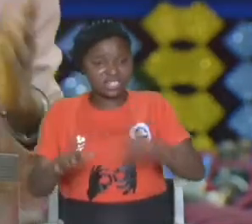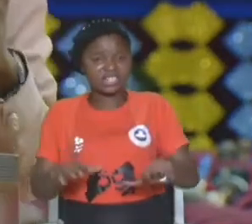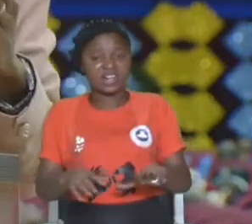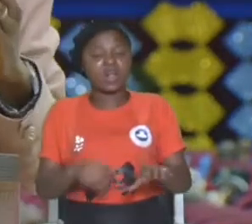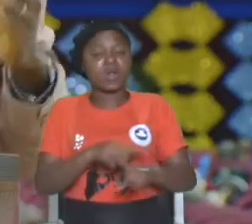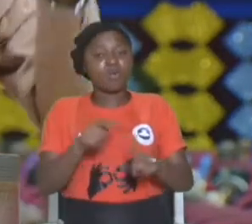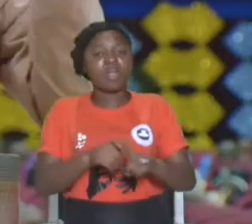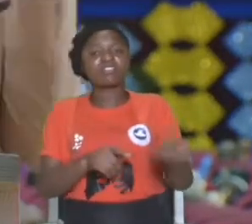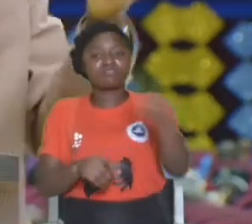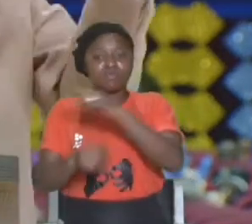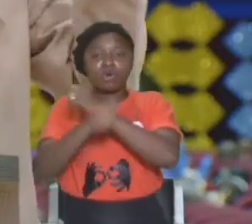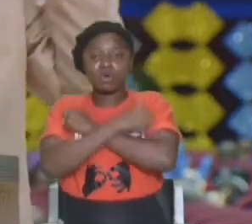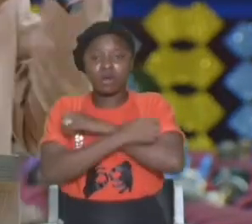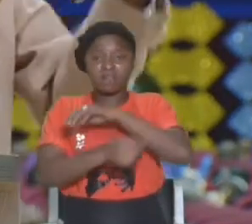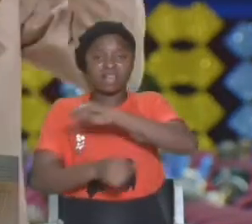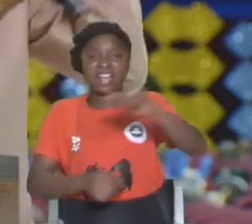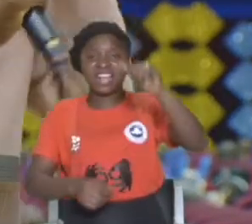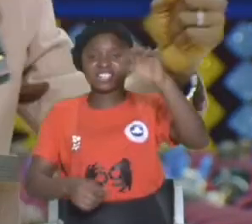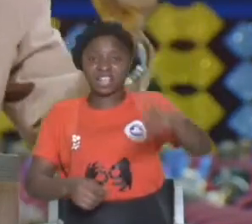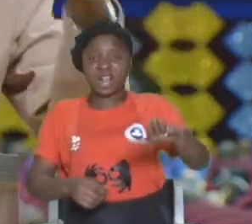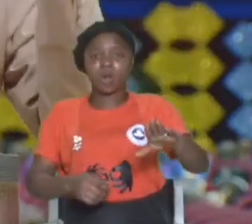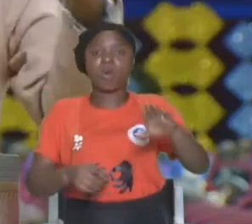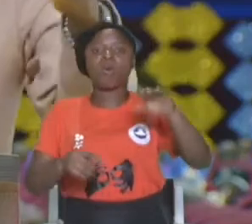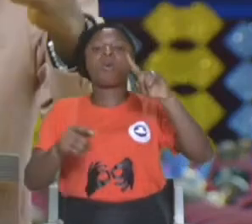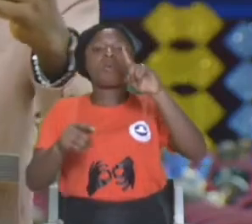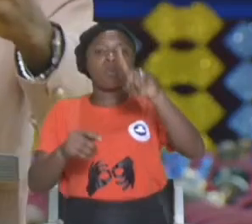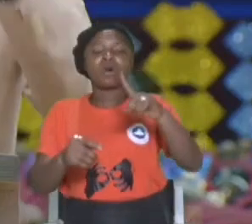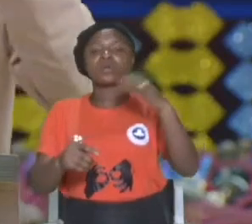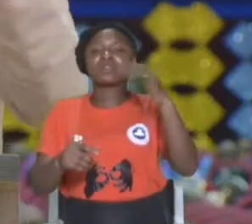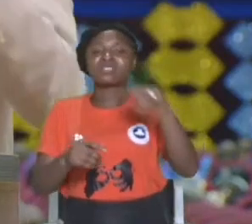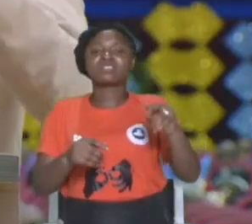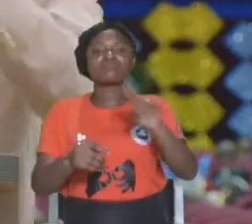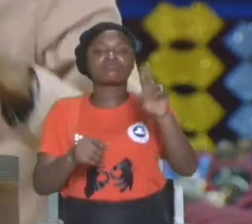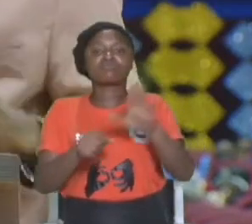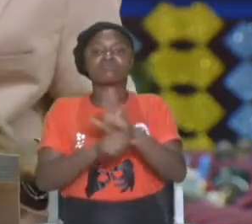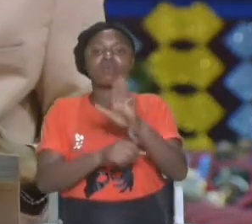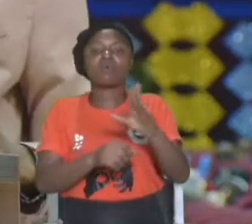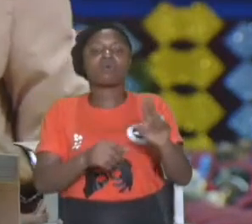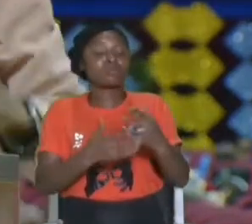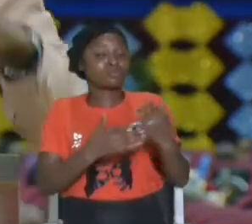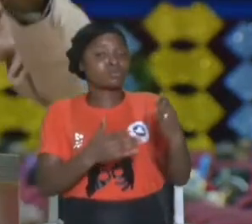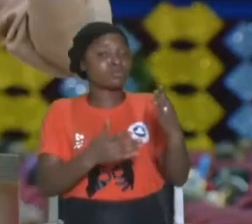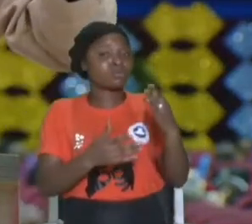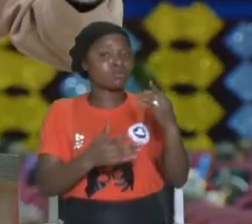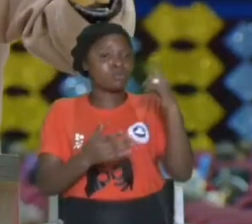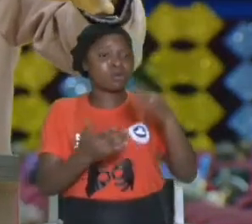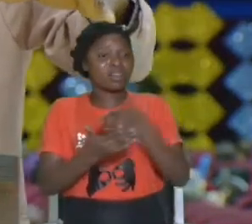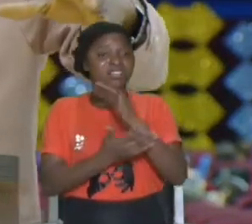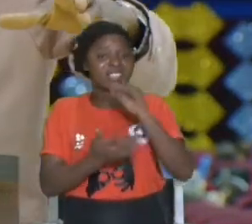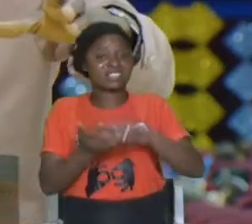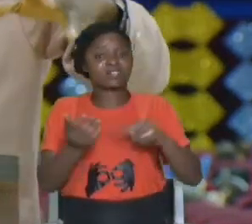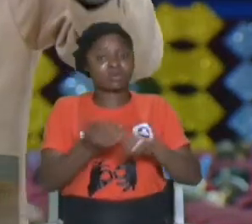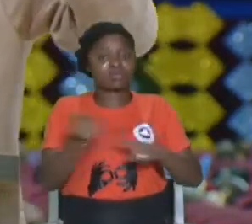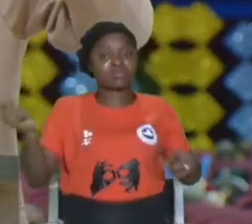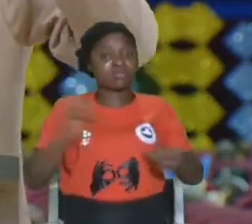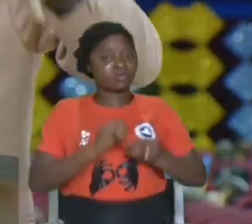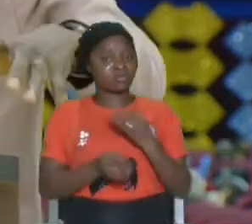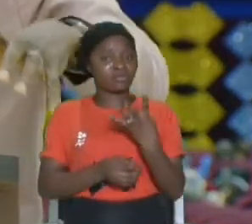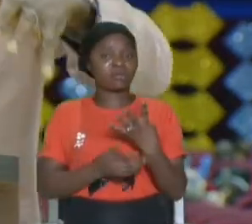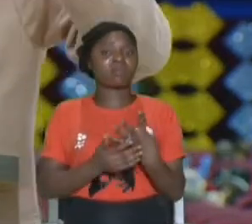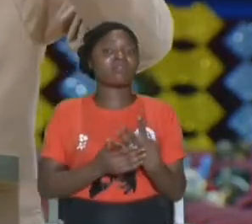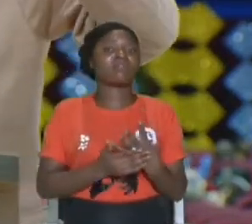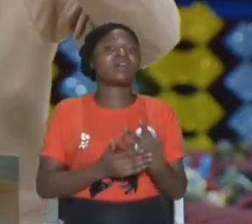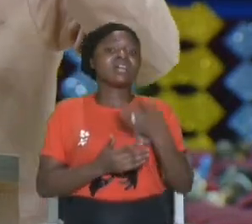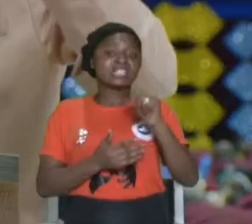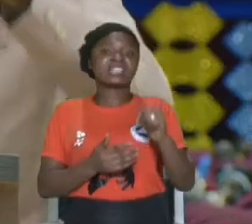a child, one of the effective tools for correction is the rod. Number four, the